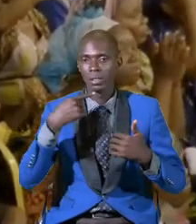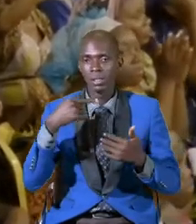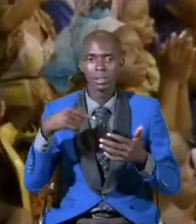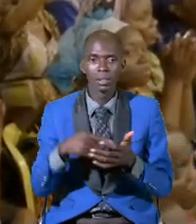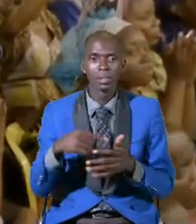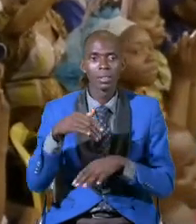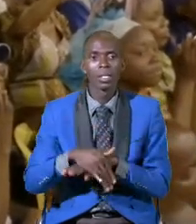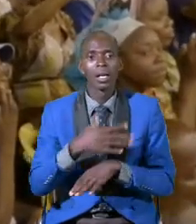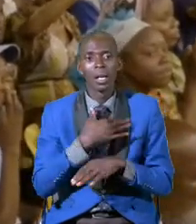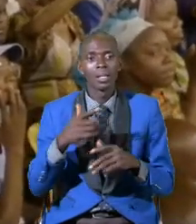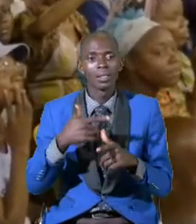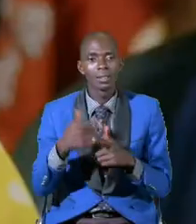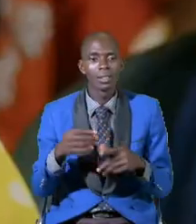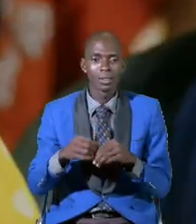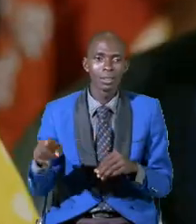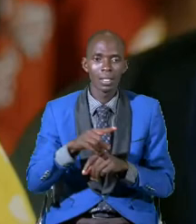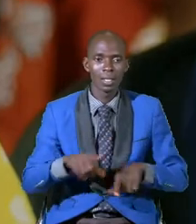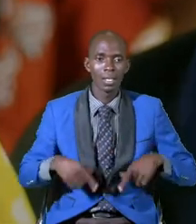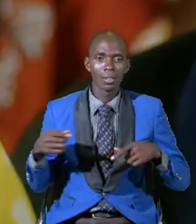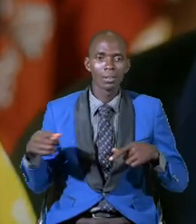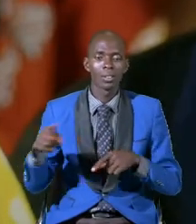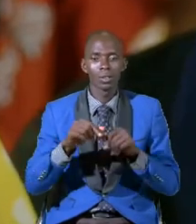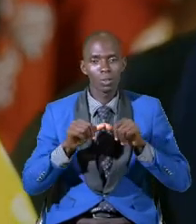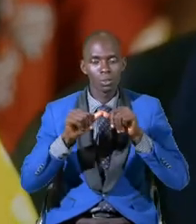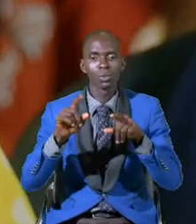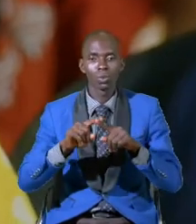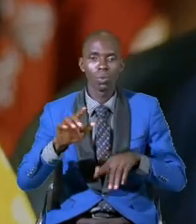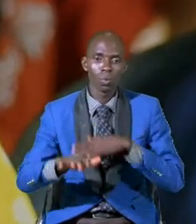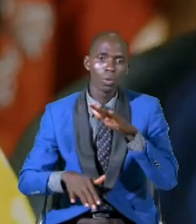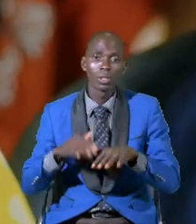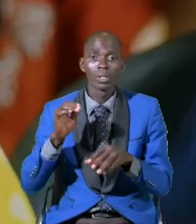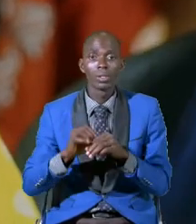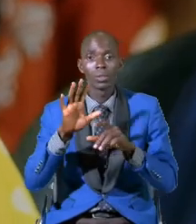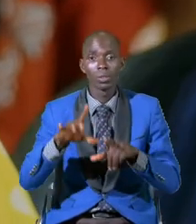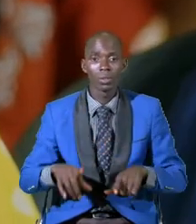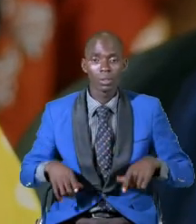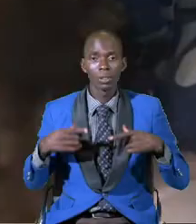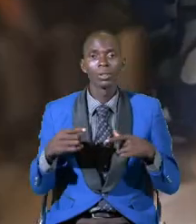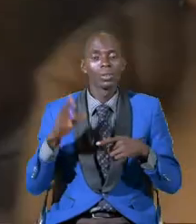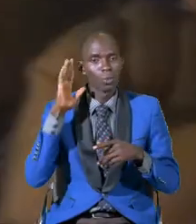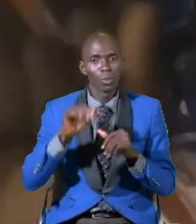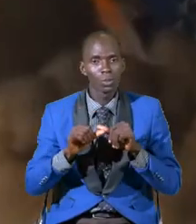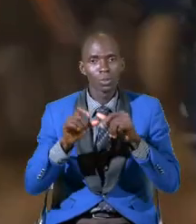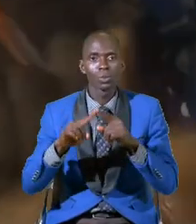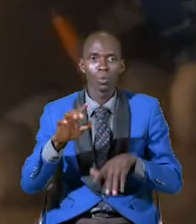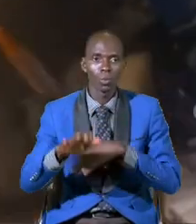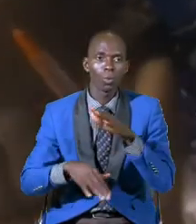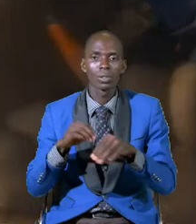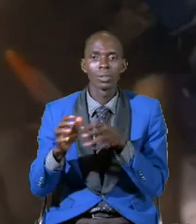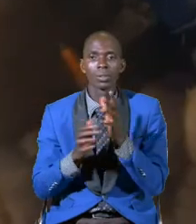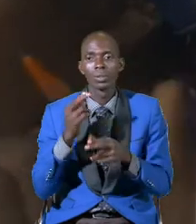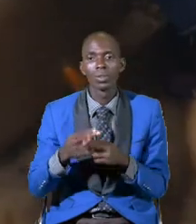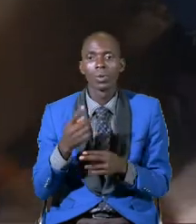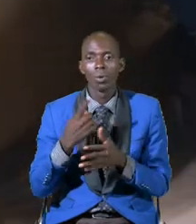lives, they keep on walking. Yeah. In your life, you keep on walking. Yeah. Whatever they